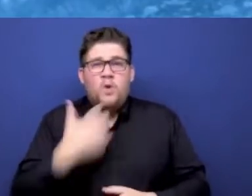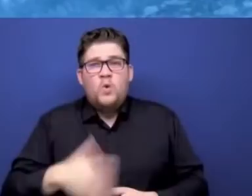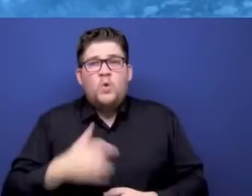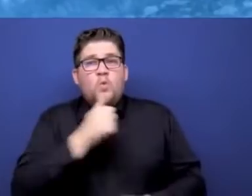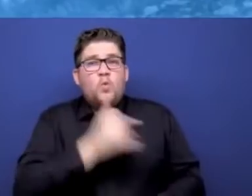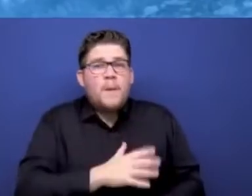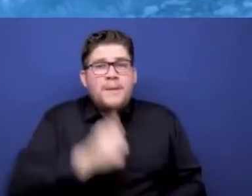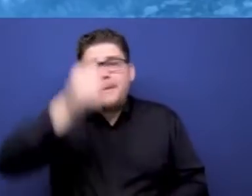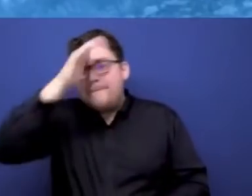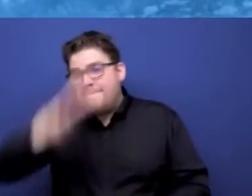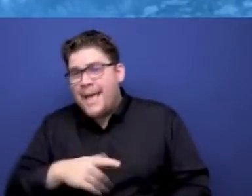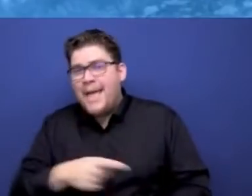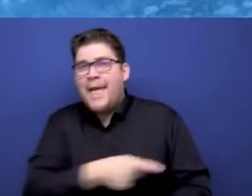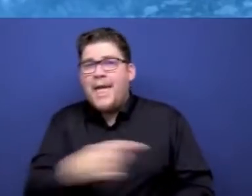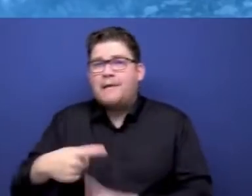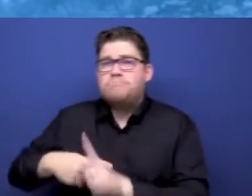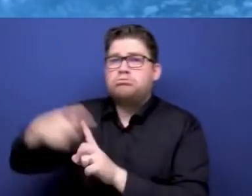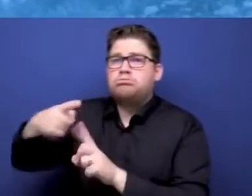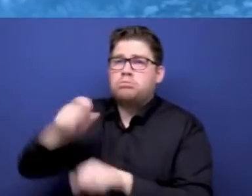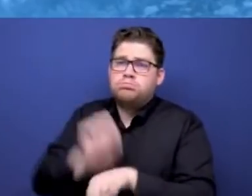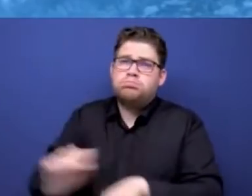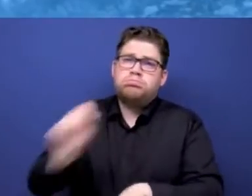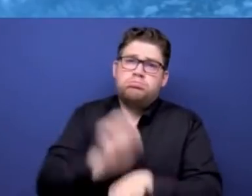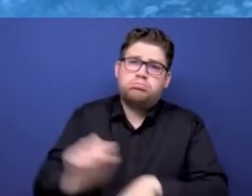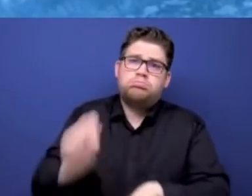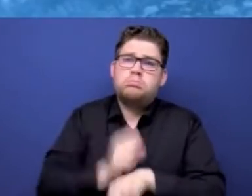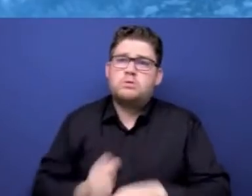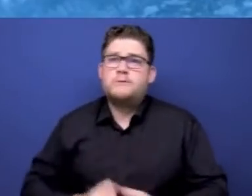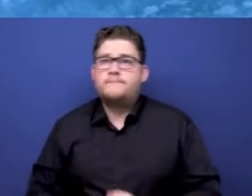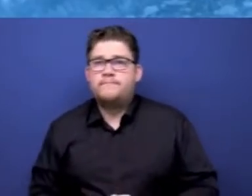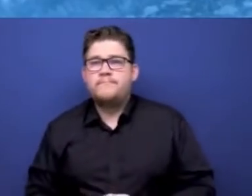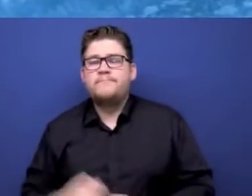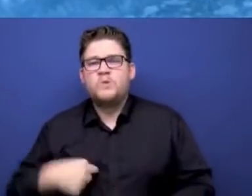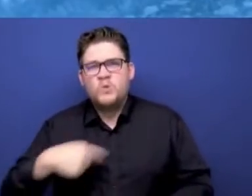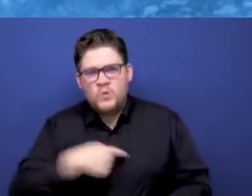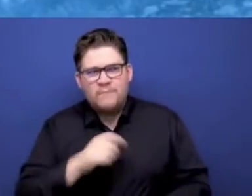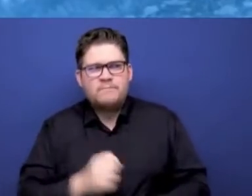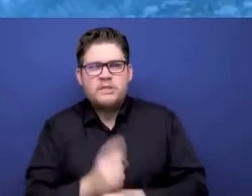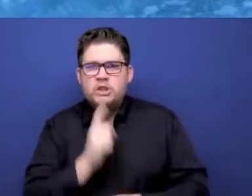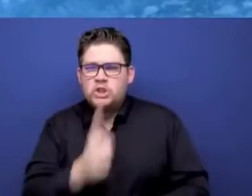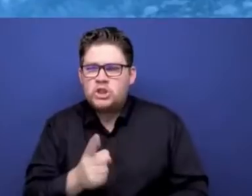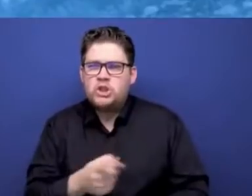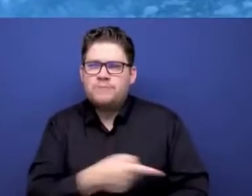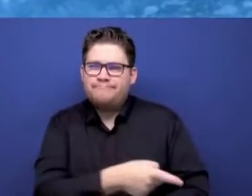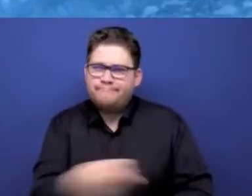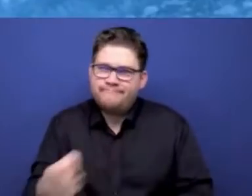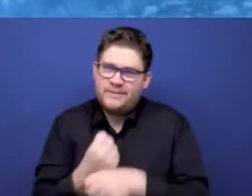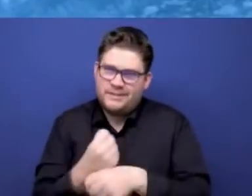after themselves. It's making sure that we try to put them up in the most comfortable